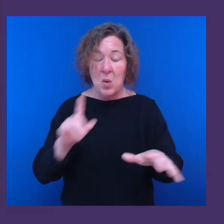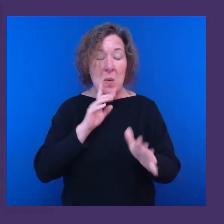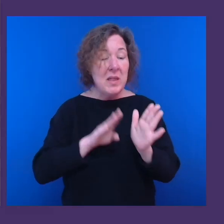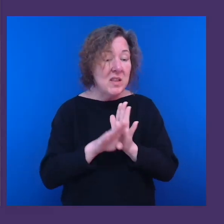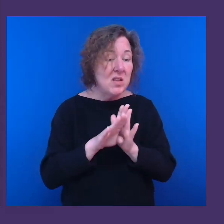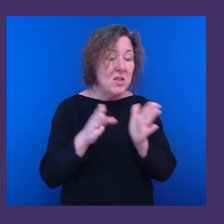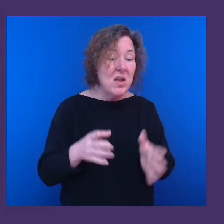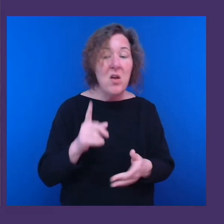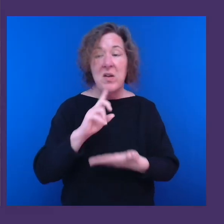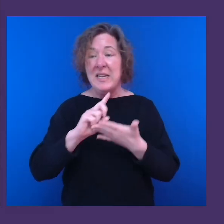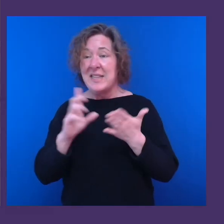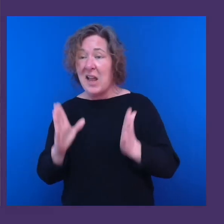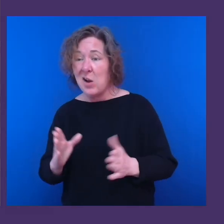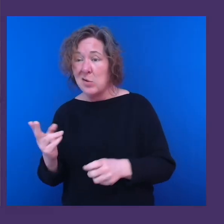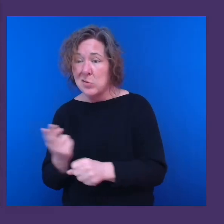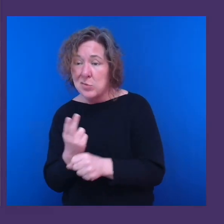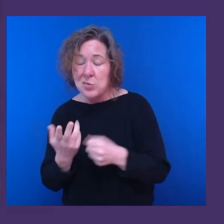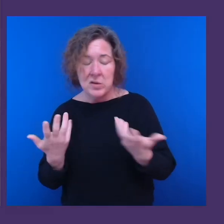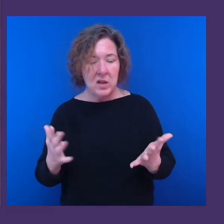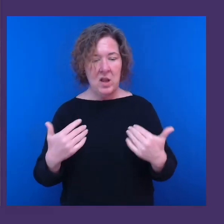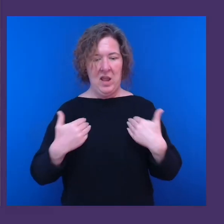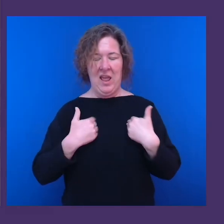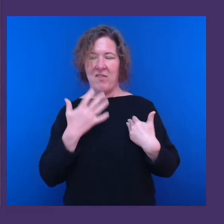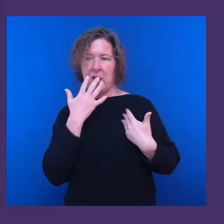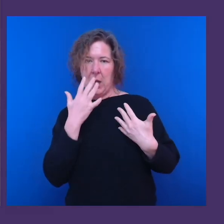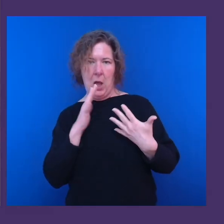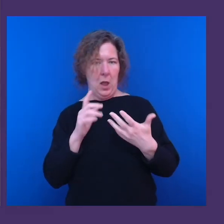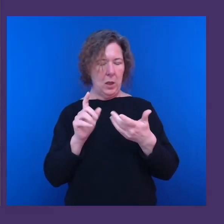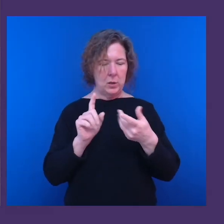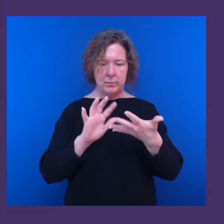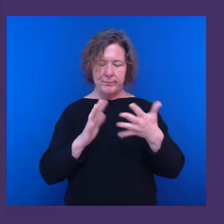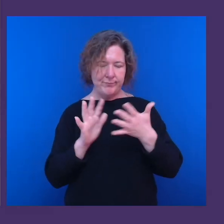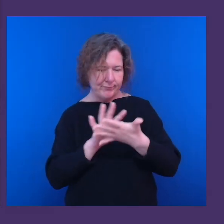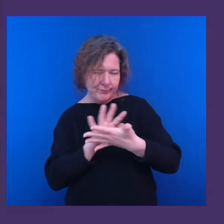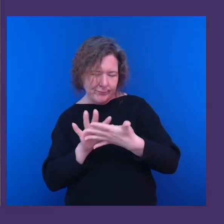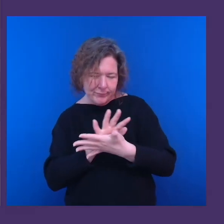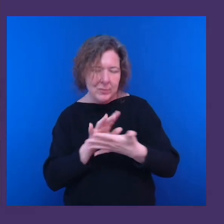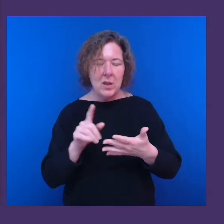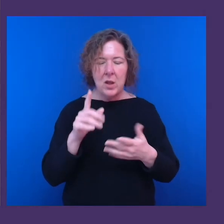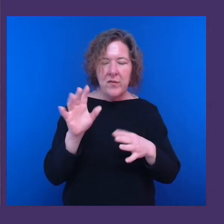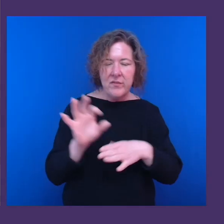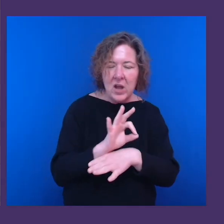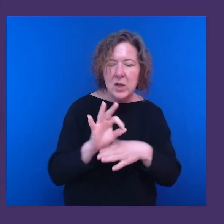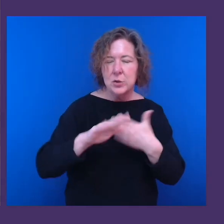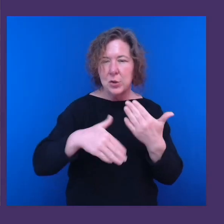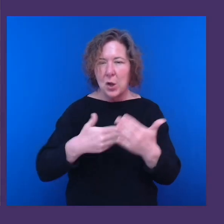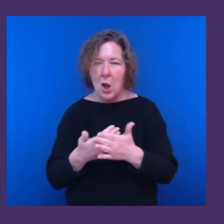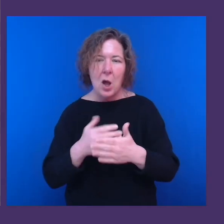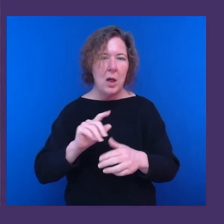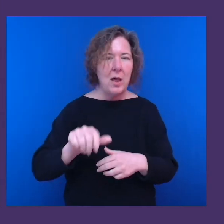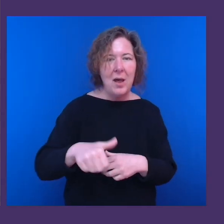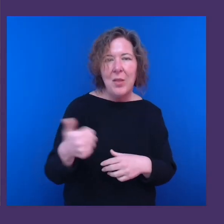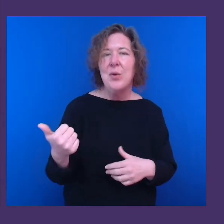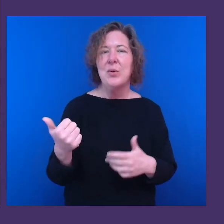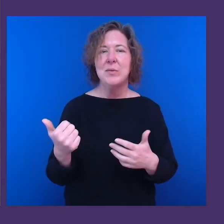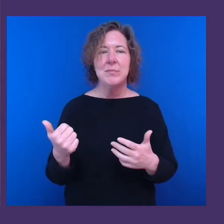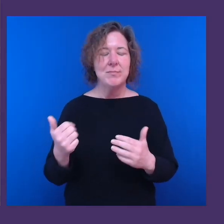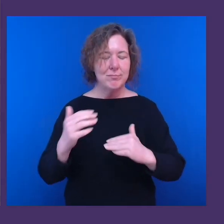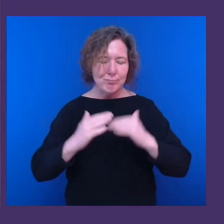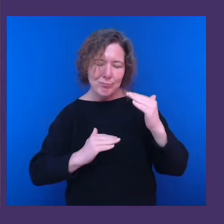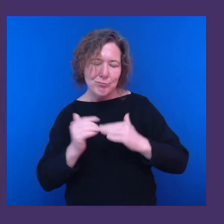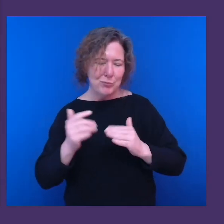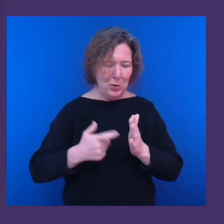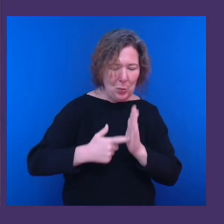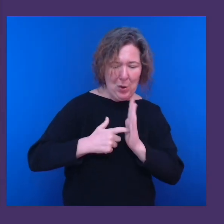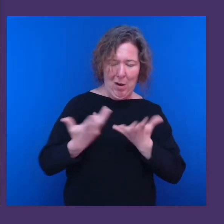uses it, you have your color contrast and your functionality and all your other construction requirements baked